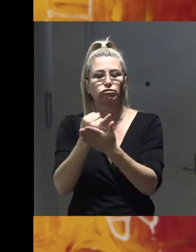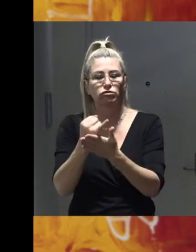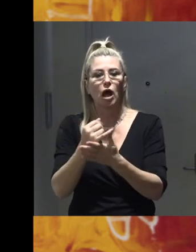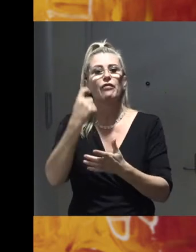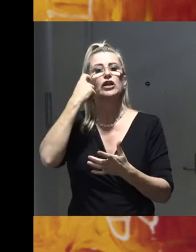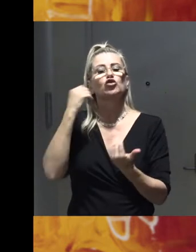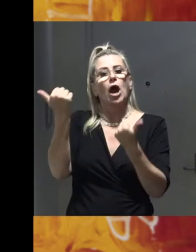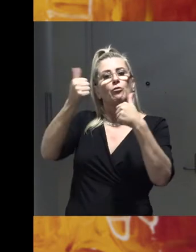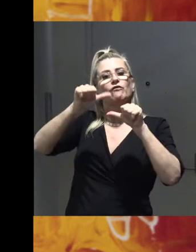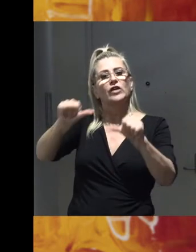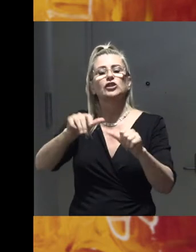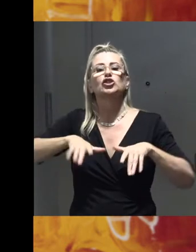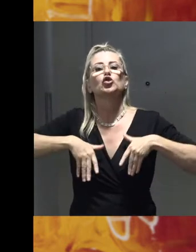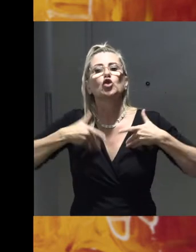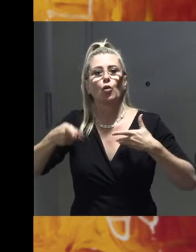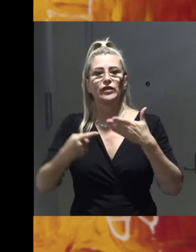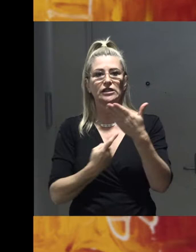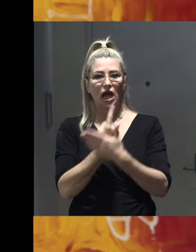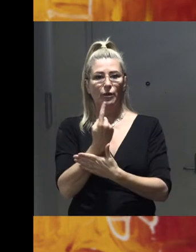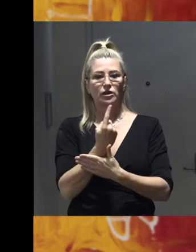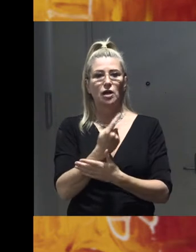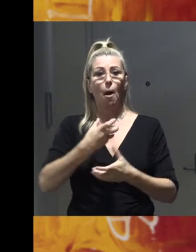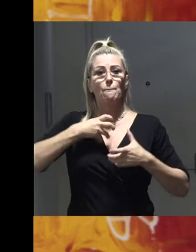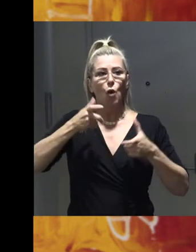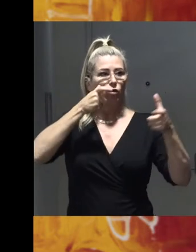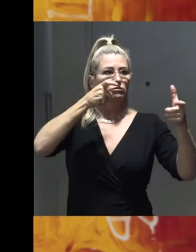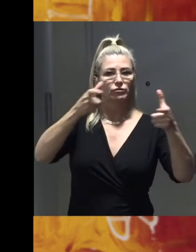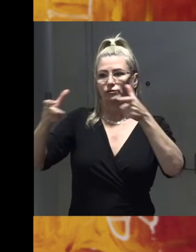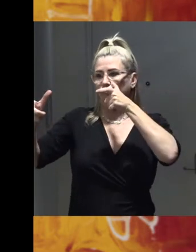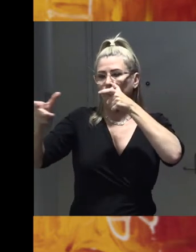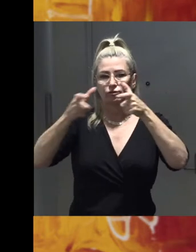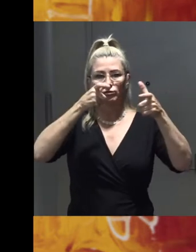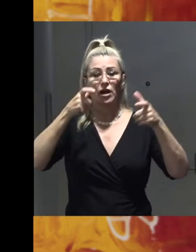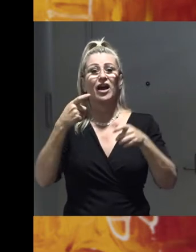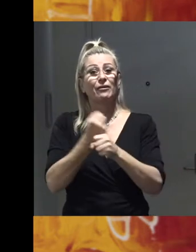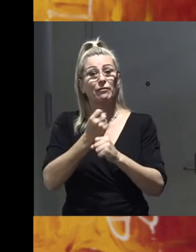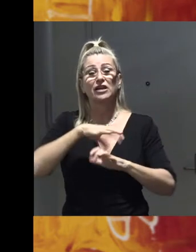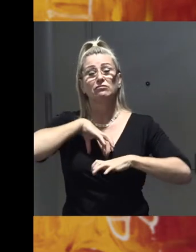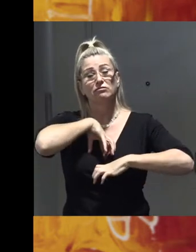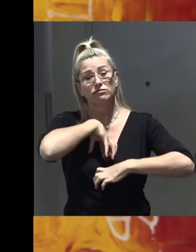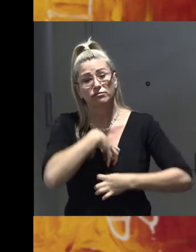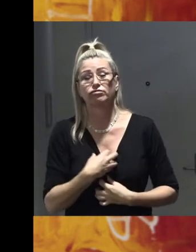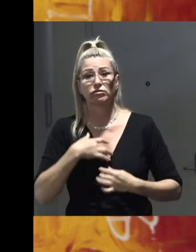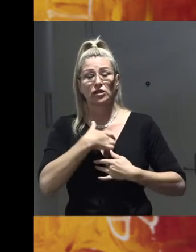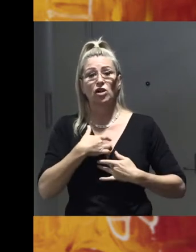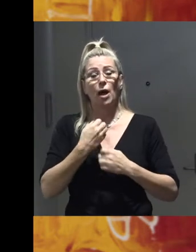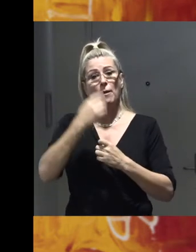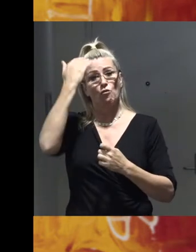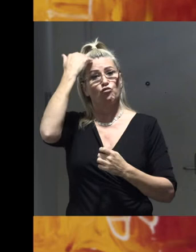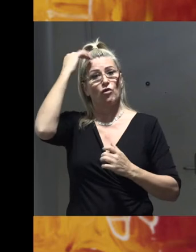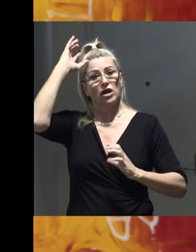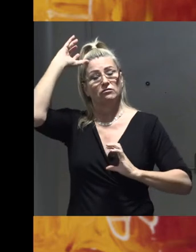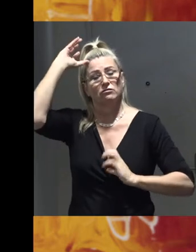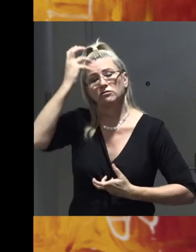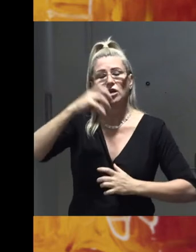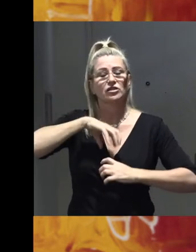occurring. Heightened focus on avoidance can be emotionally exhausting and cognitively taxing, as it